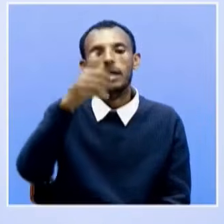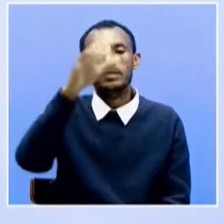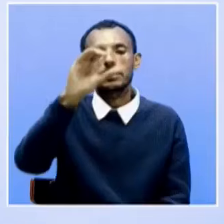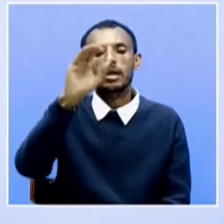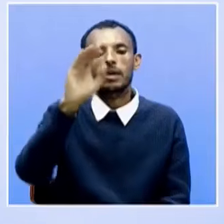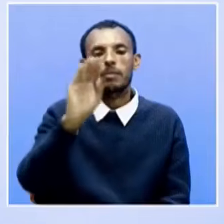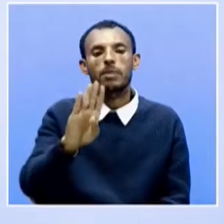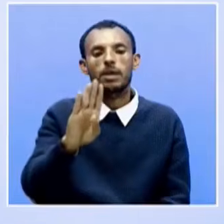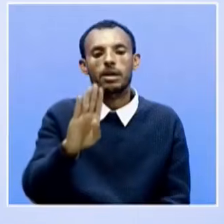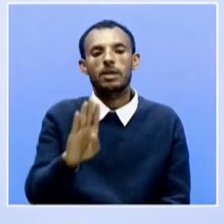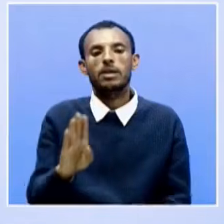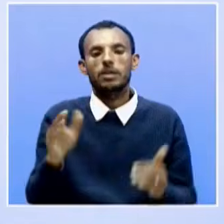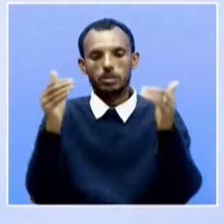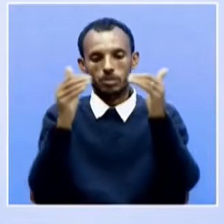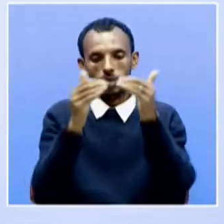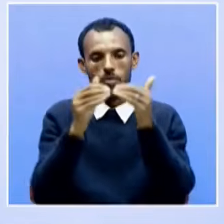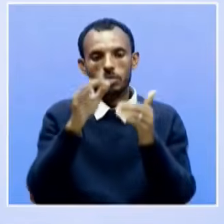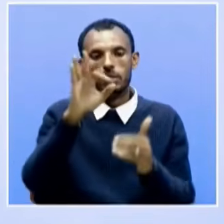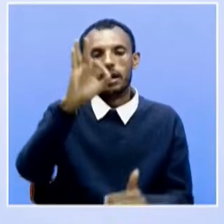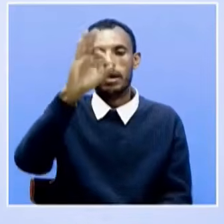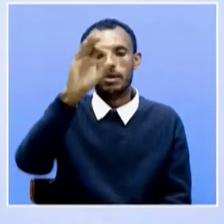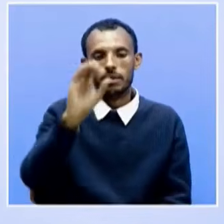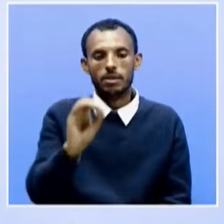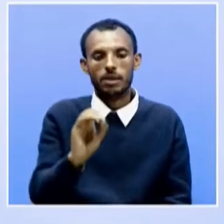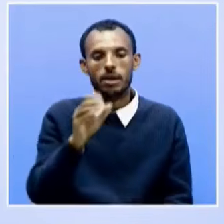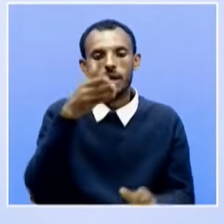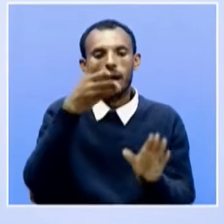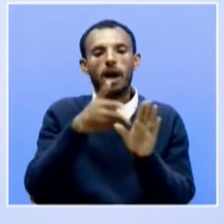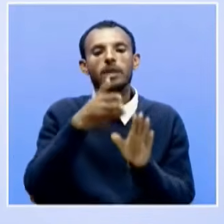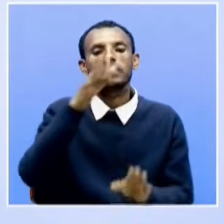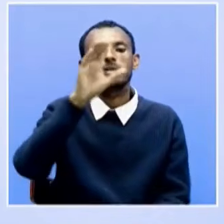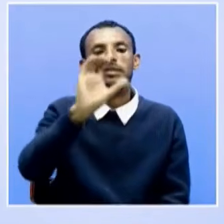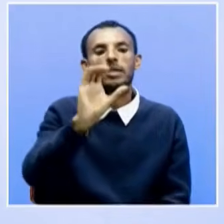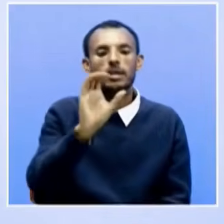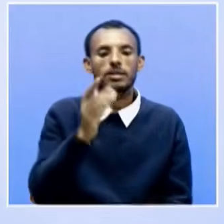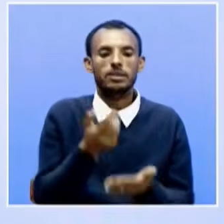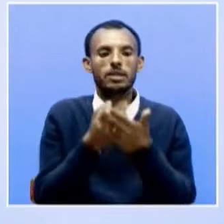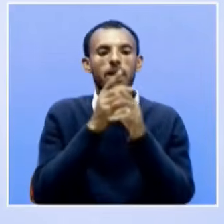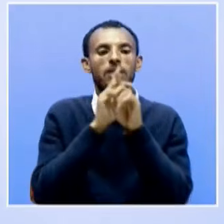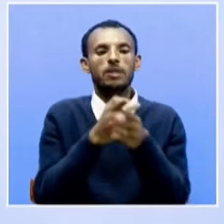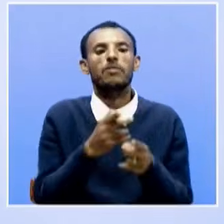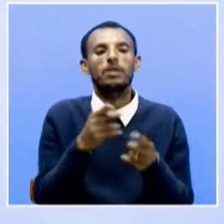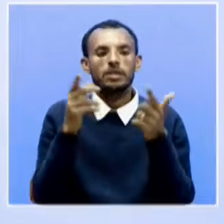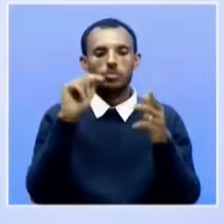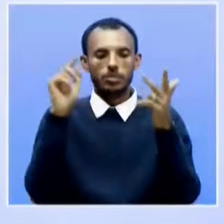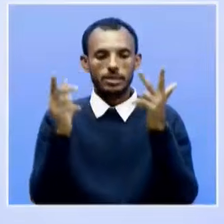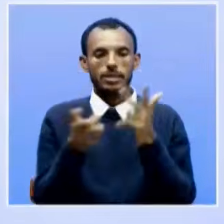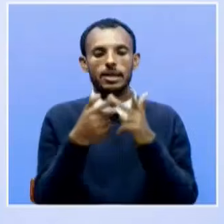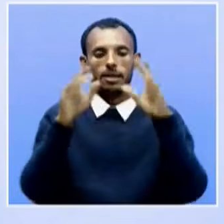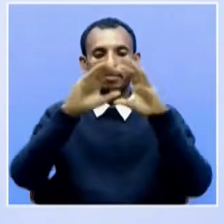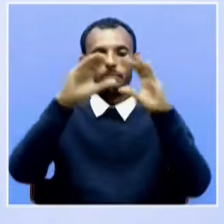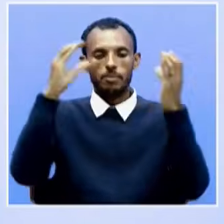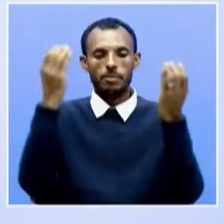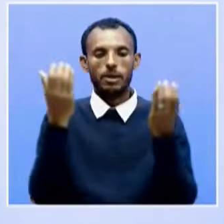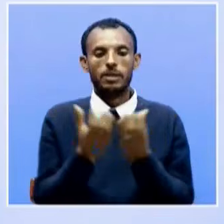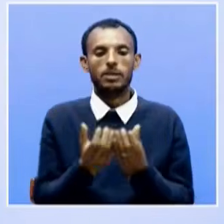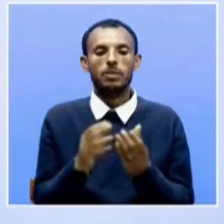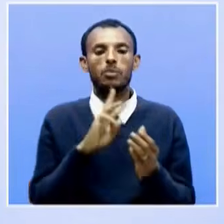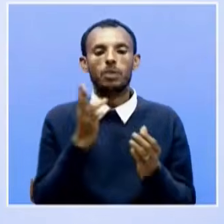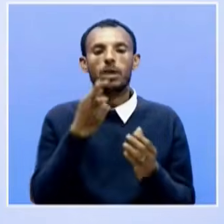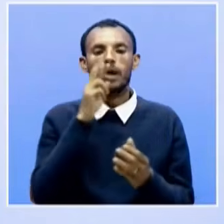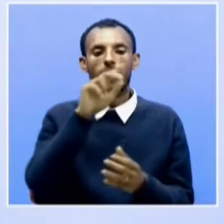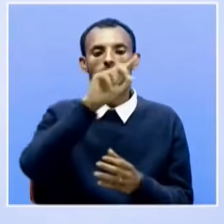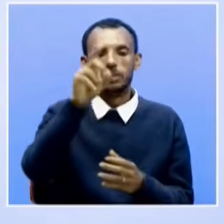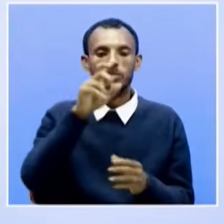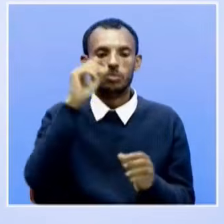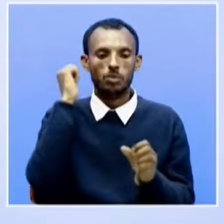ACB forms 90 degree at C. Okay, this is the answer for the second part. The third part, we are asked